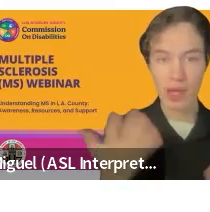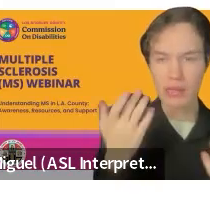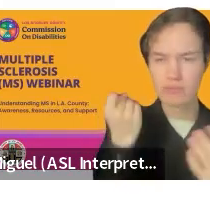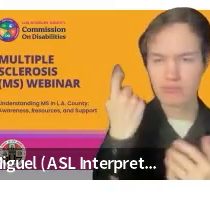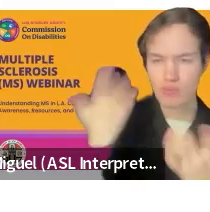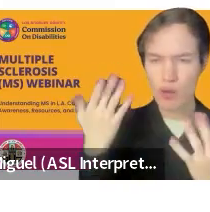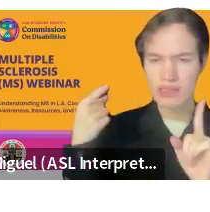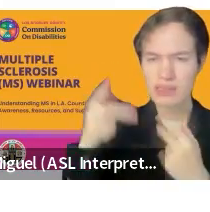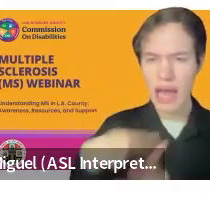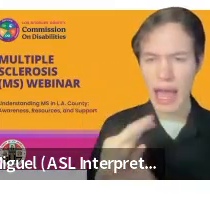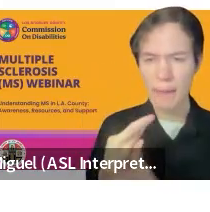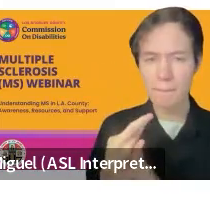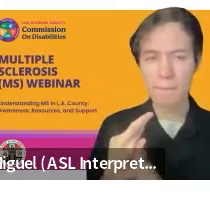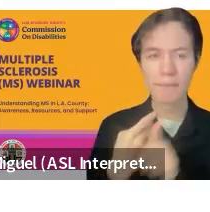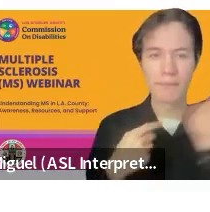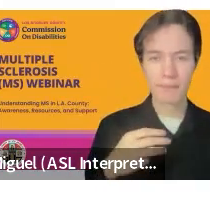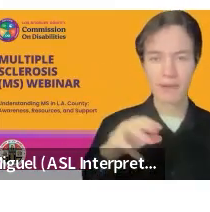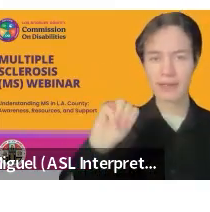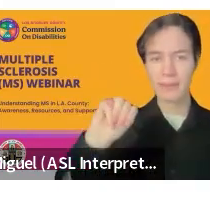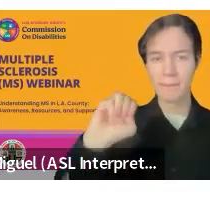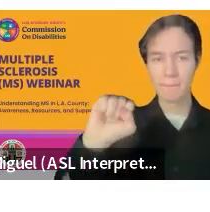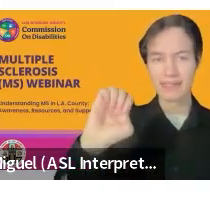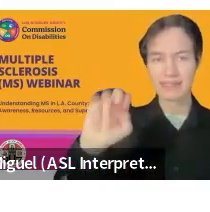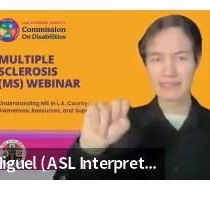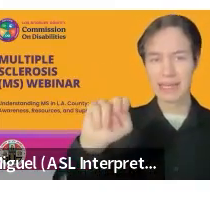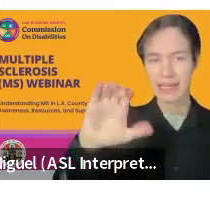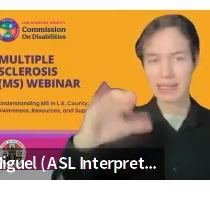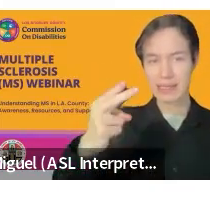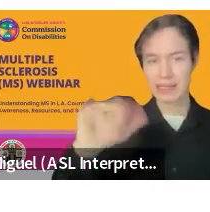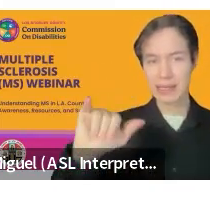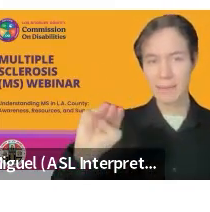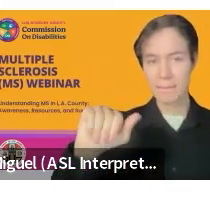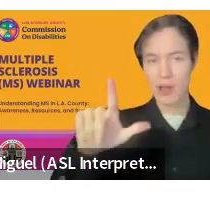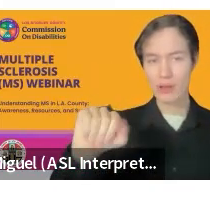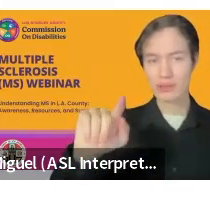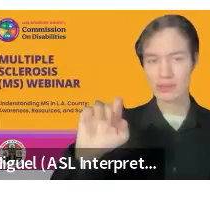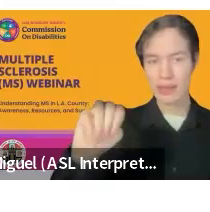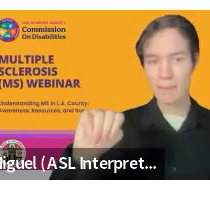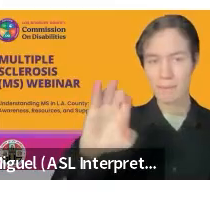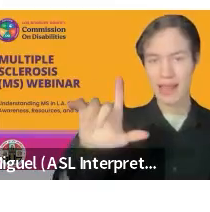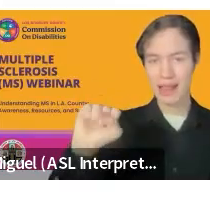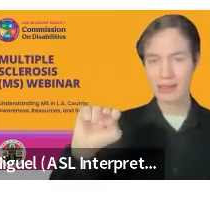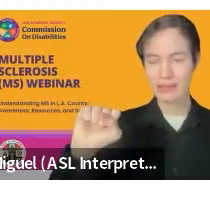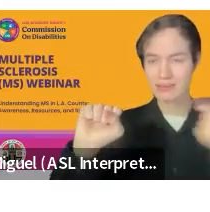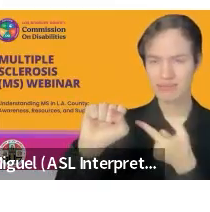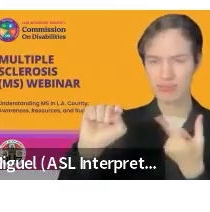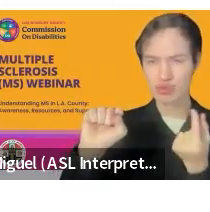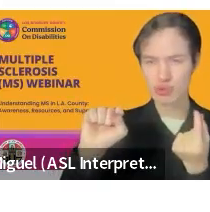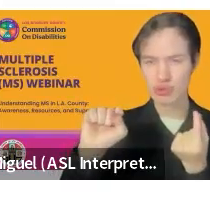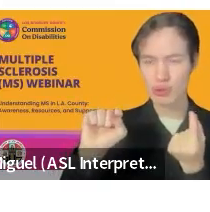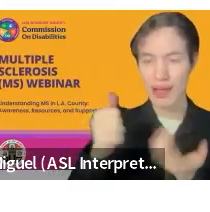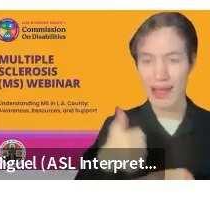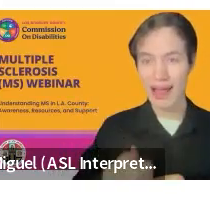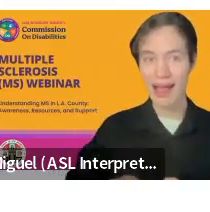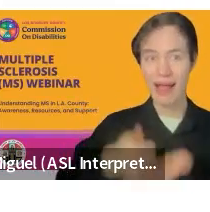therapy. The idea is that these would help encourage regrowth of damaged parts of the nervous